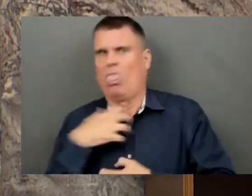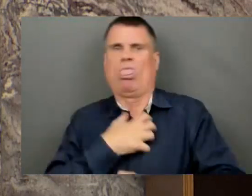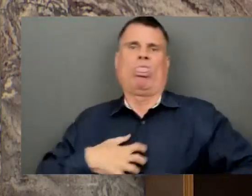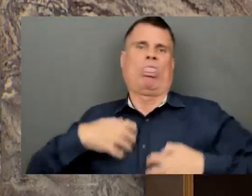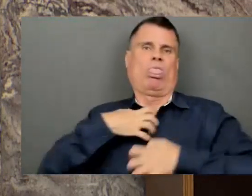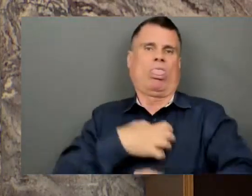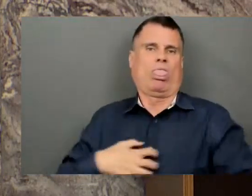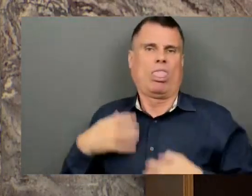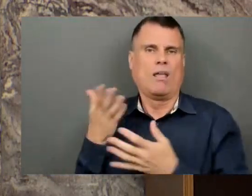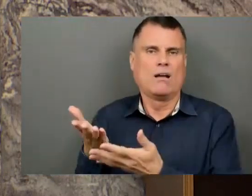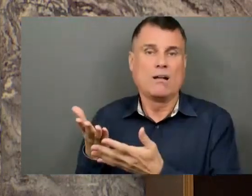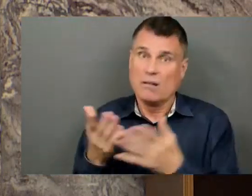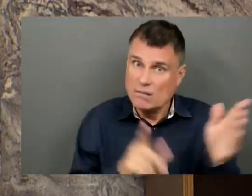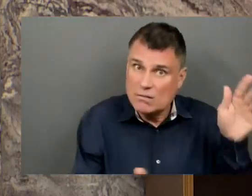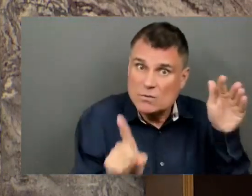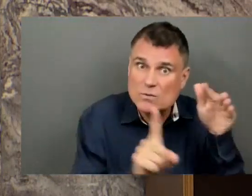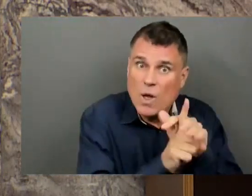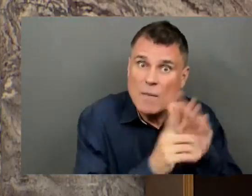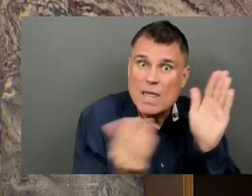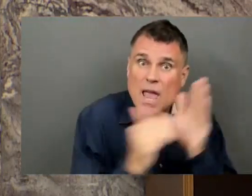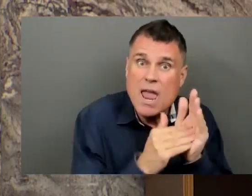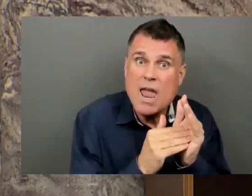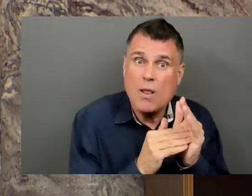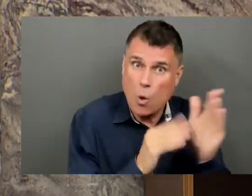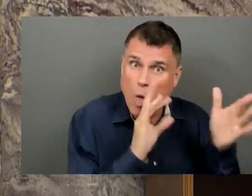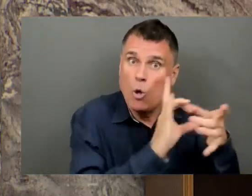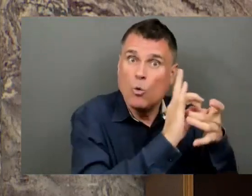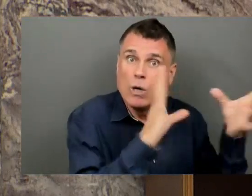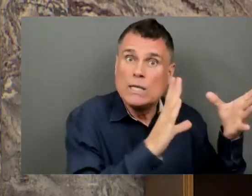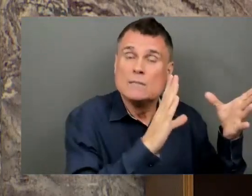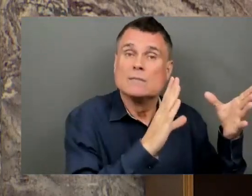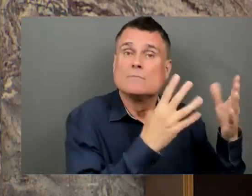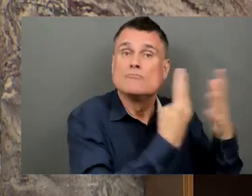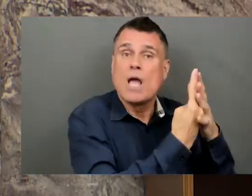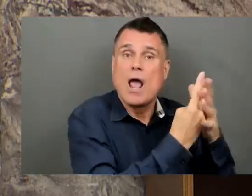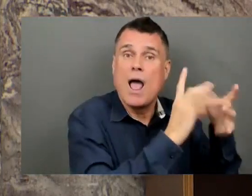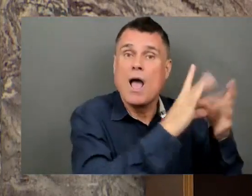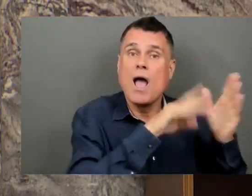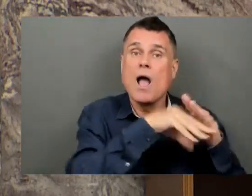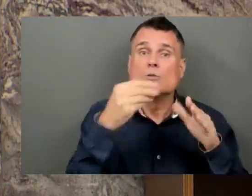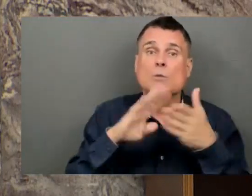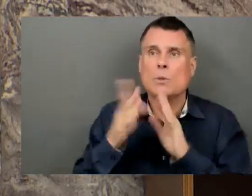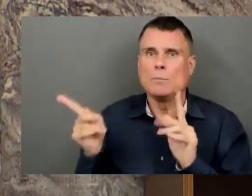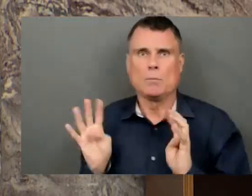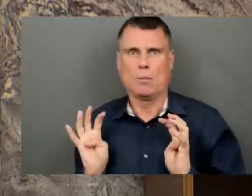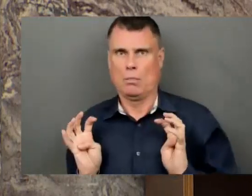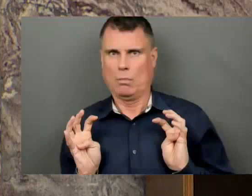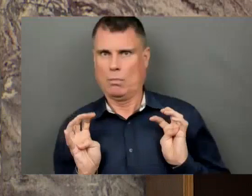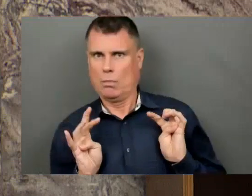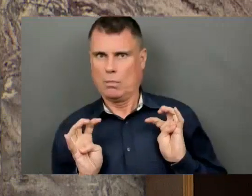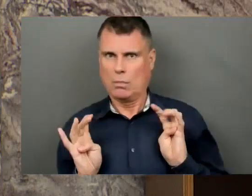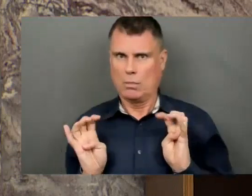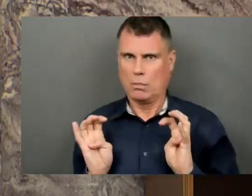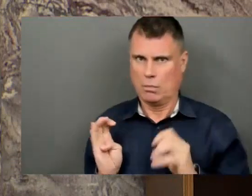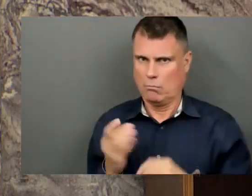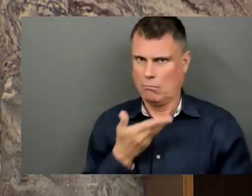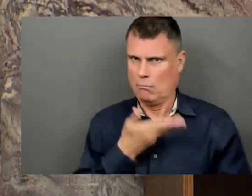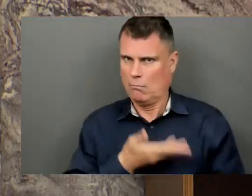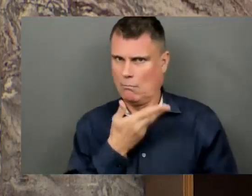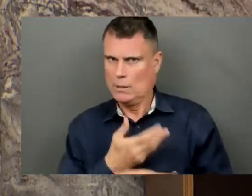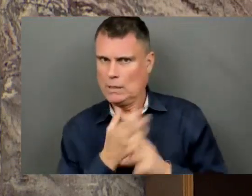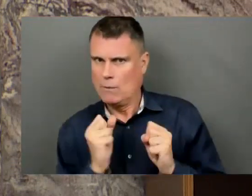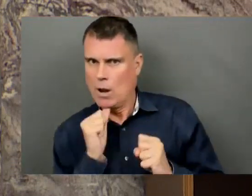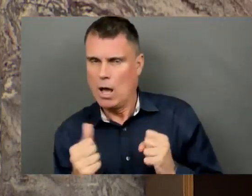a pedophile over the rights of a community to feel safe. Who is going to take responsibility for this total